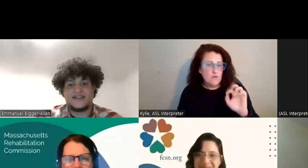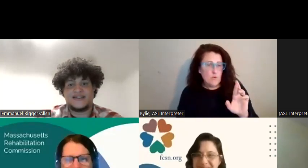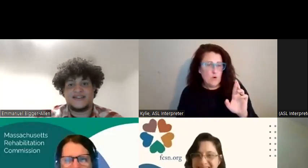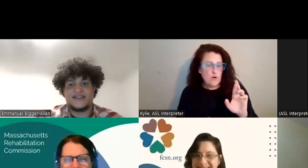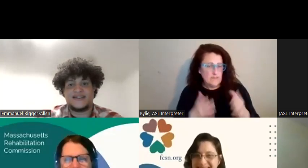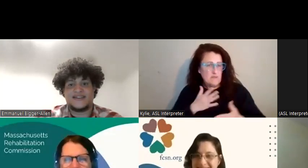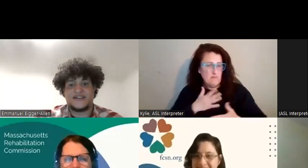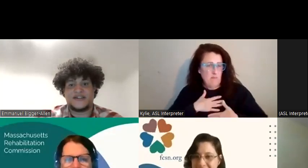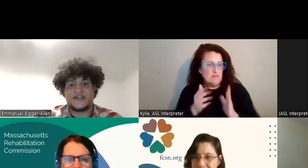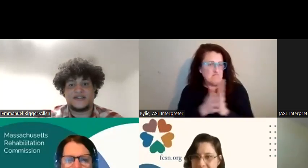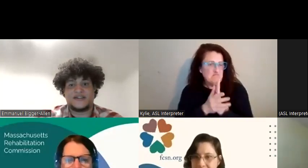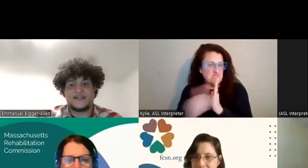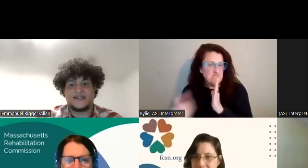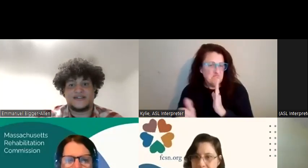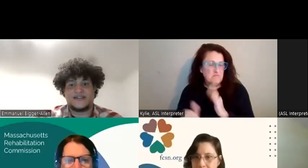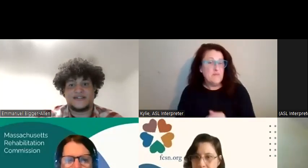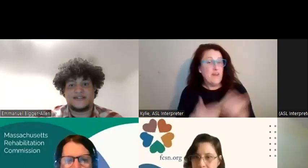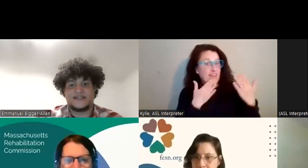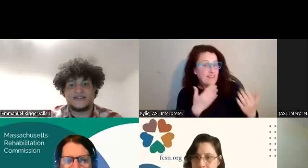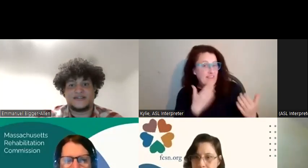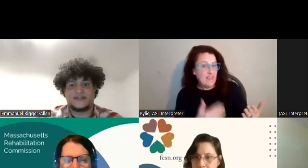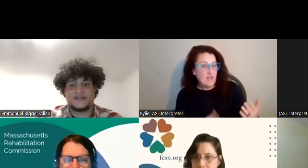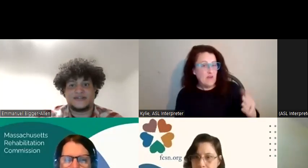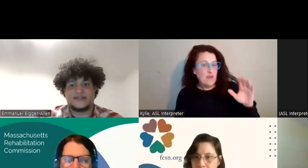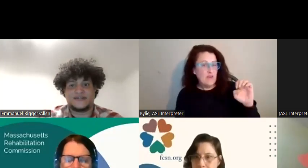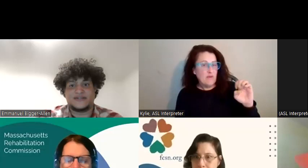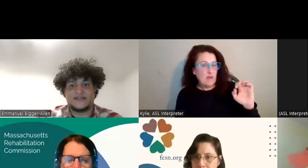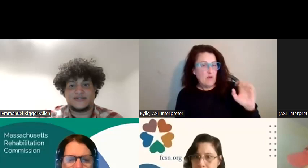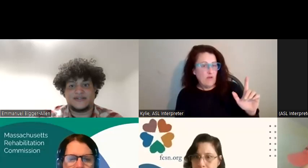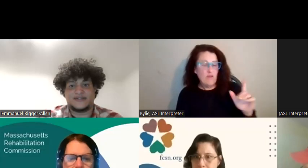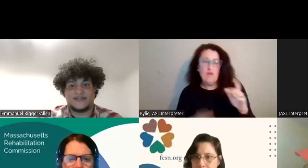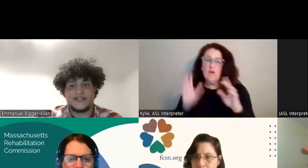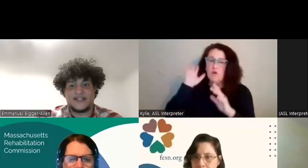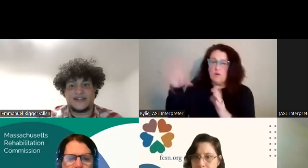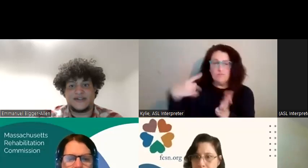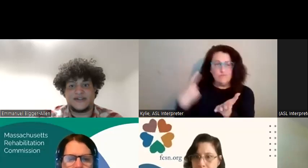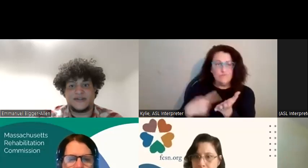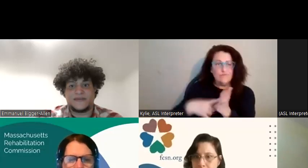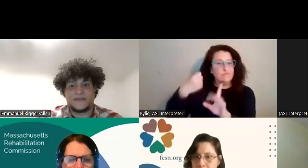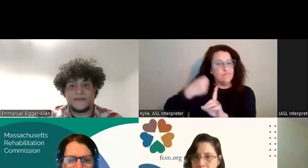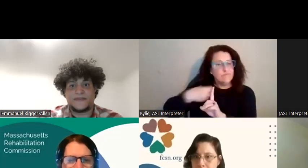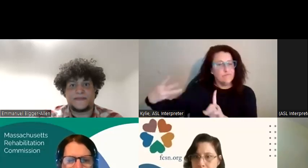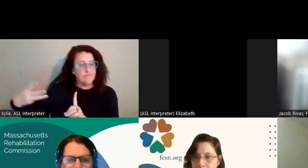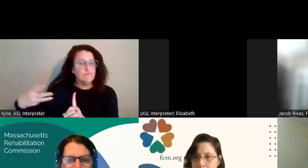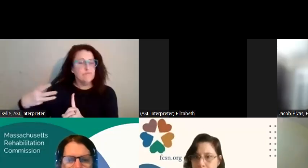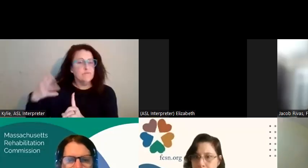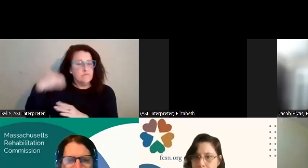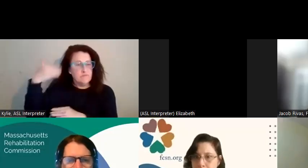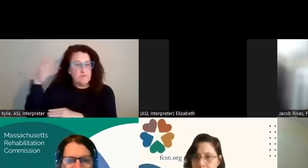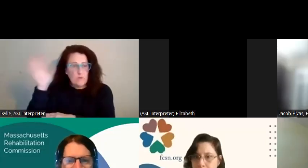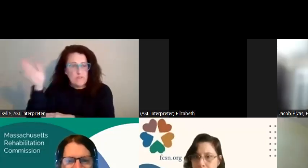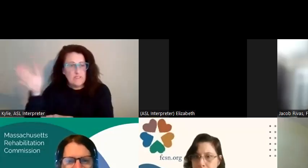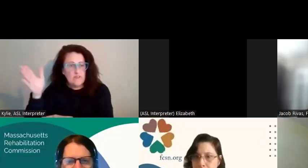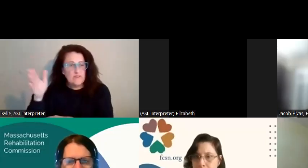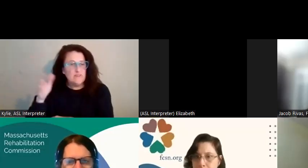All right. Thanks, Emmanuel. We'll talk a little bit more about Emmanuel's work with our next geners in the presentation. I am